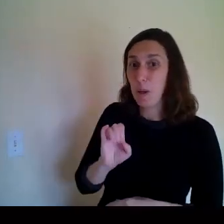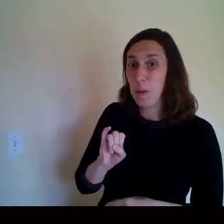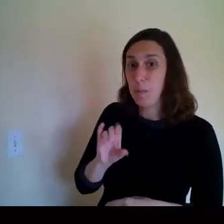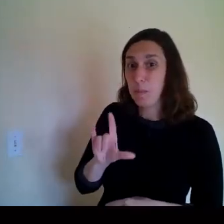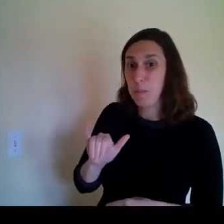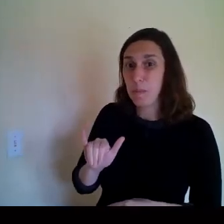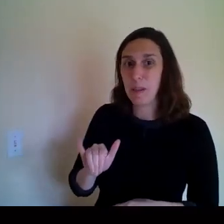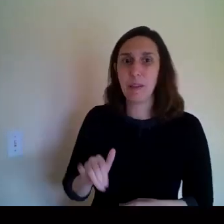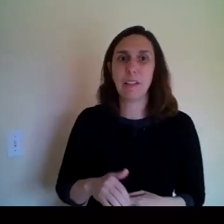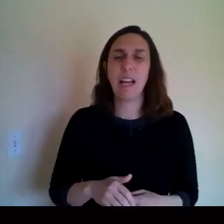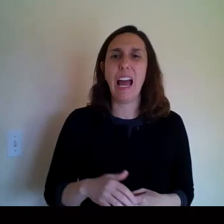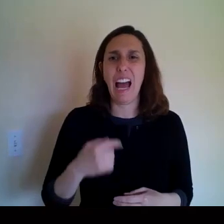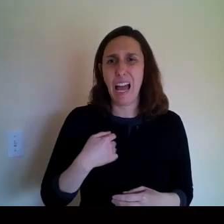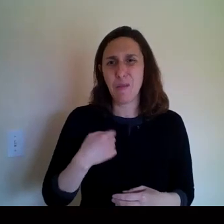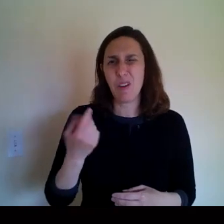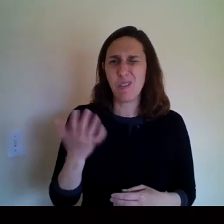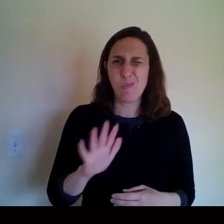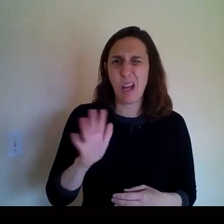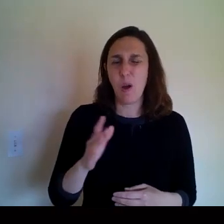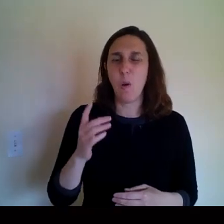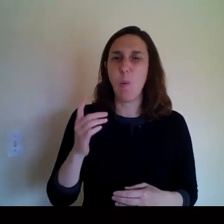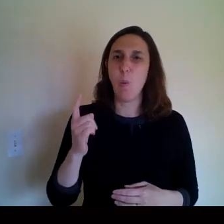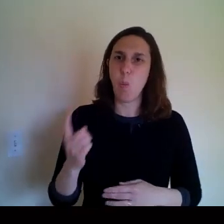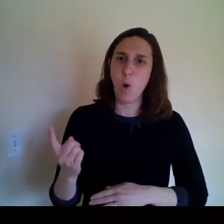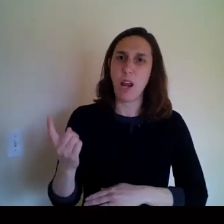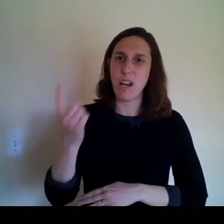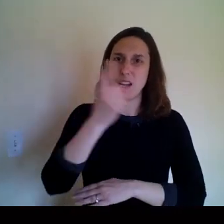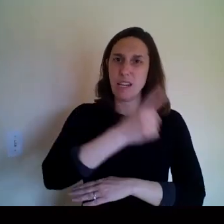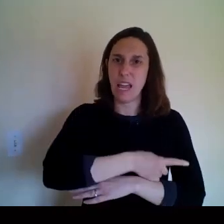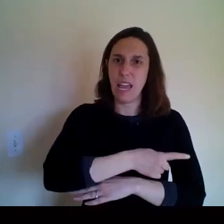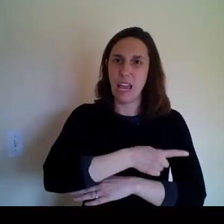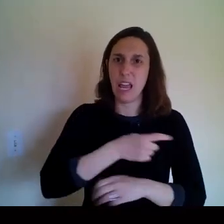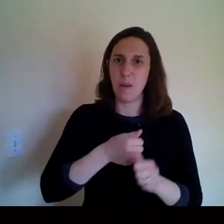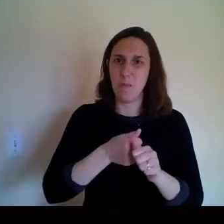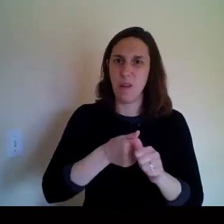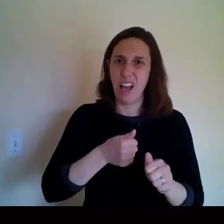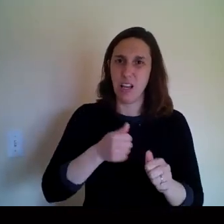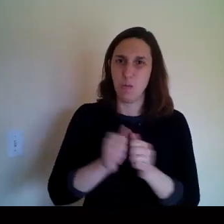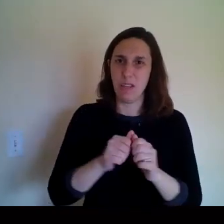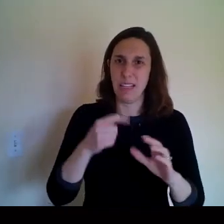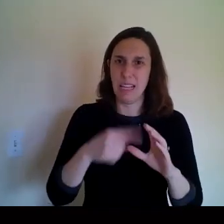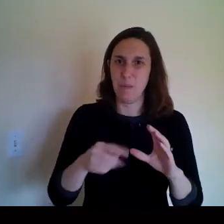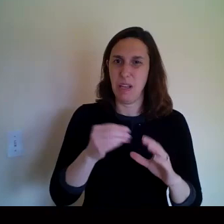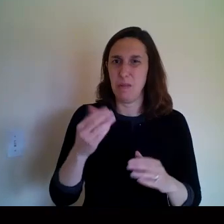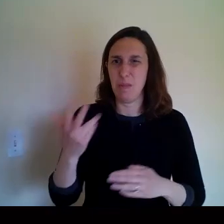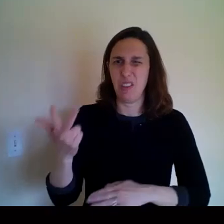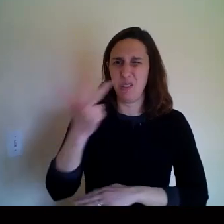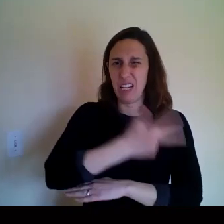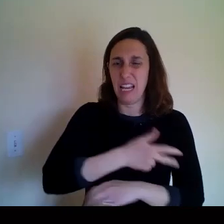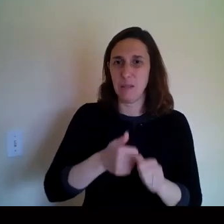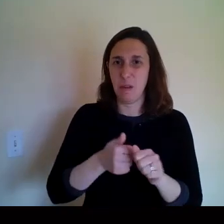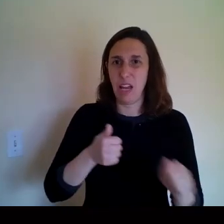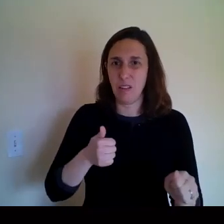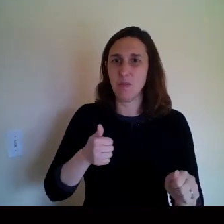about a day behind email and about 3 days behind on example problems. I should be caught up today. Today is